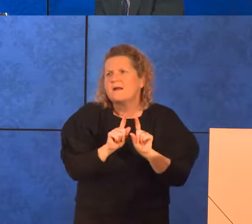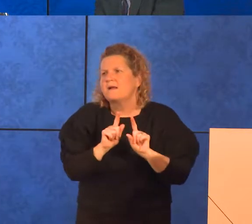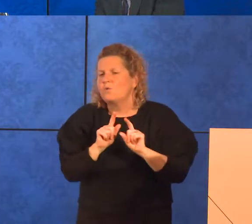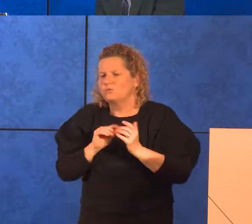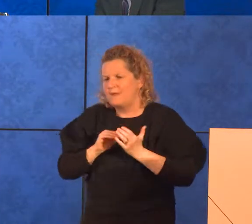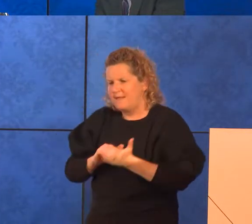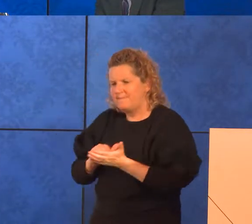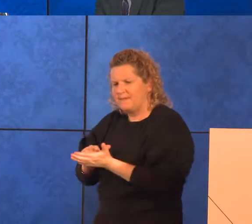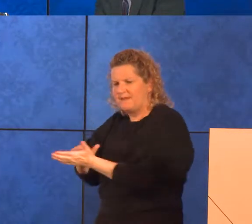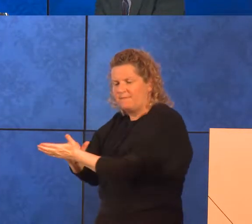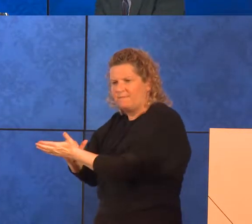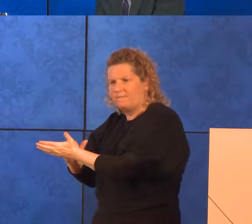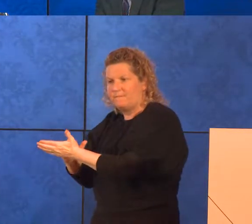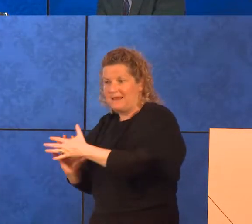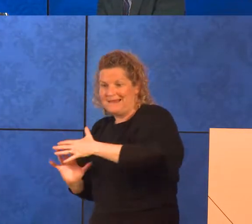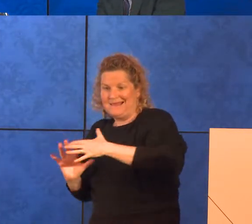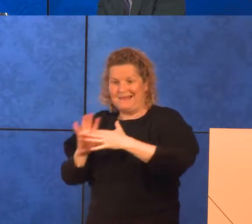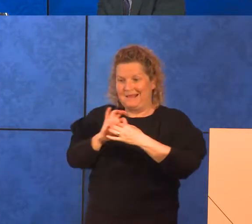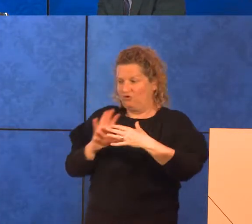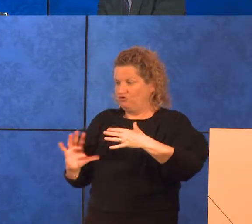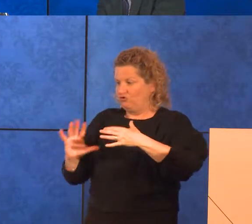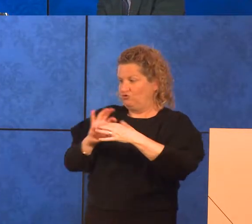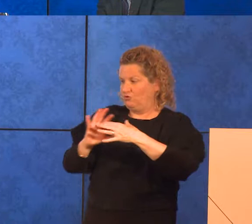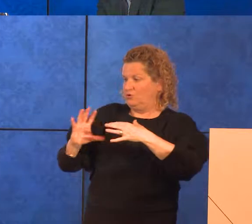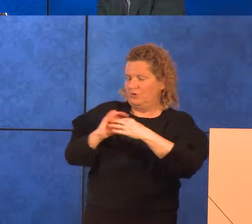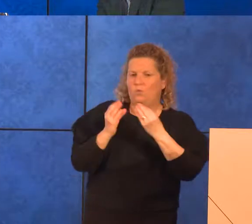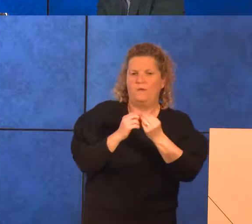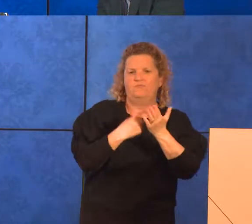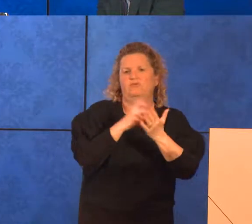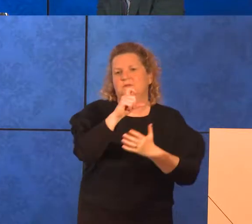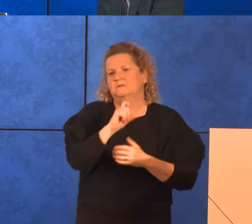helping them through engaging with the Royal Commission.